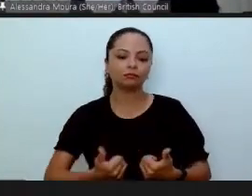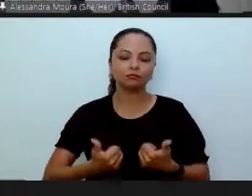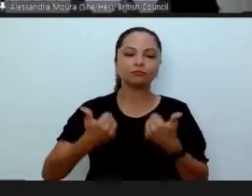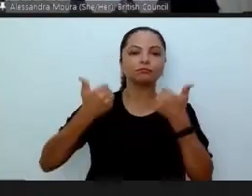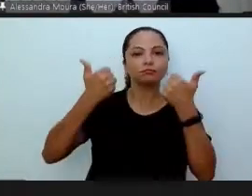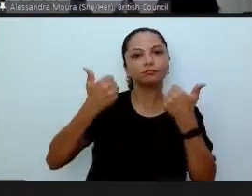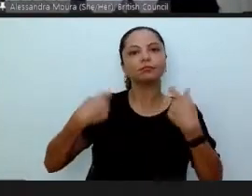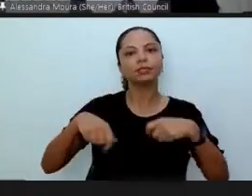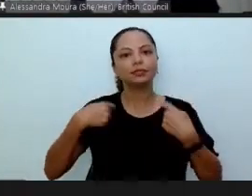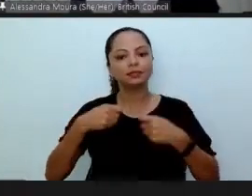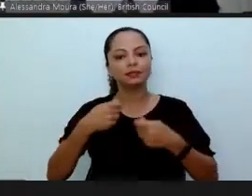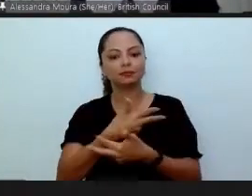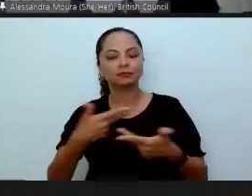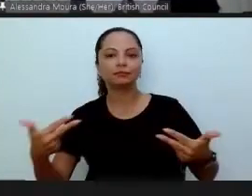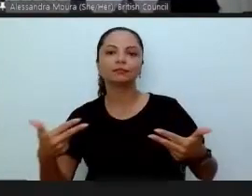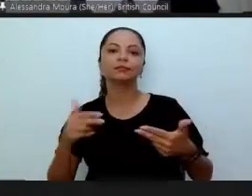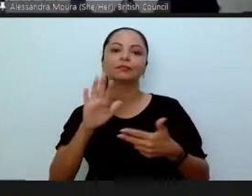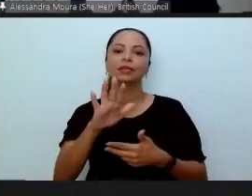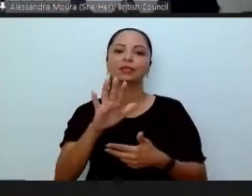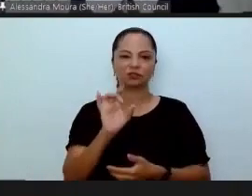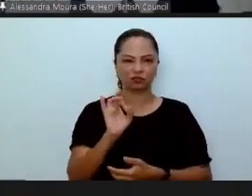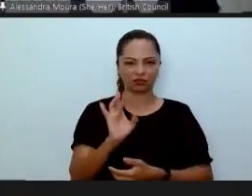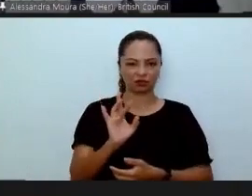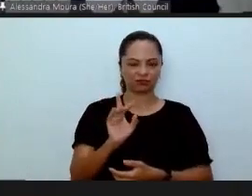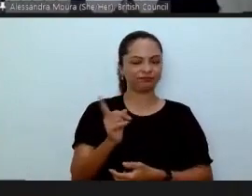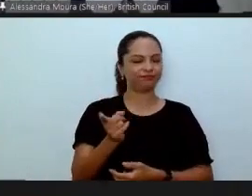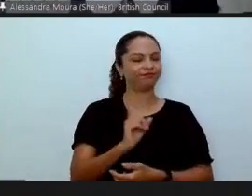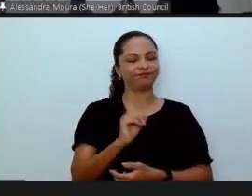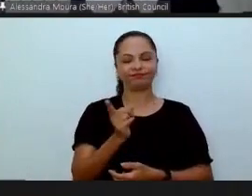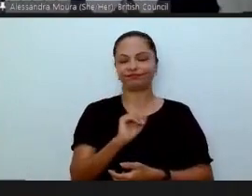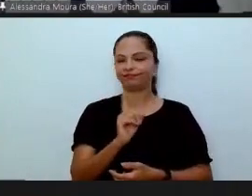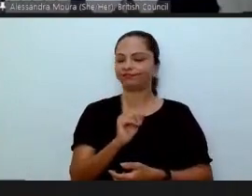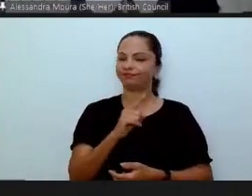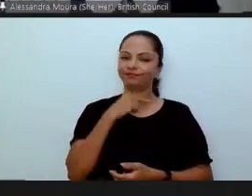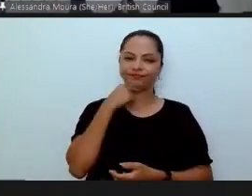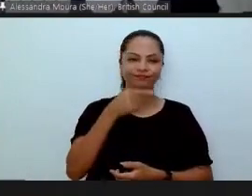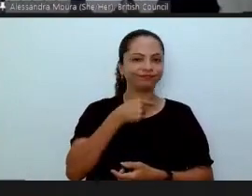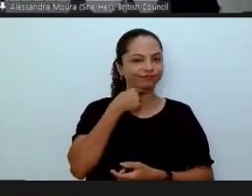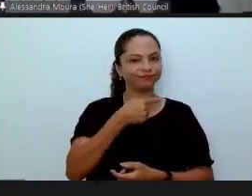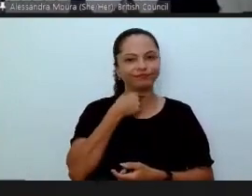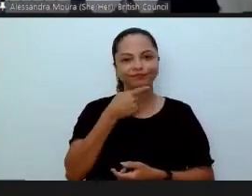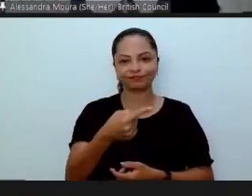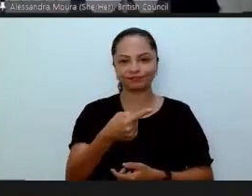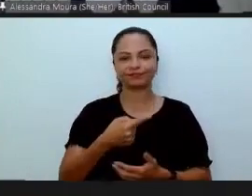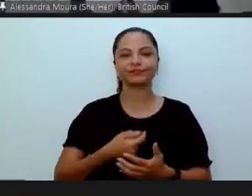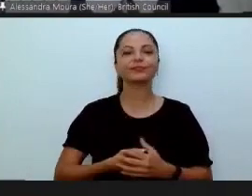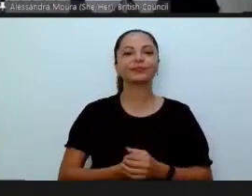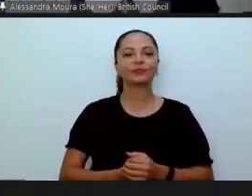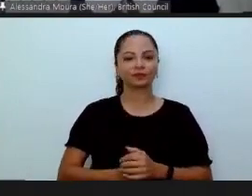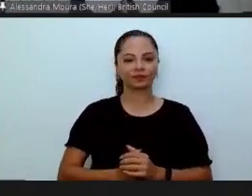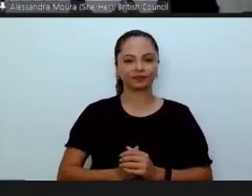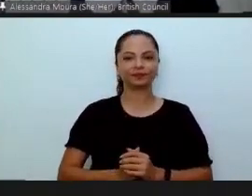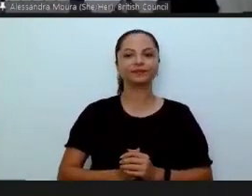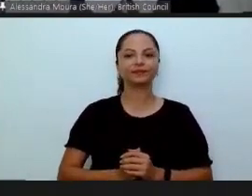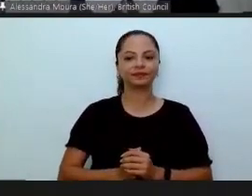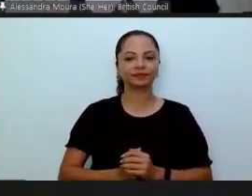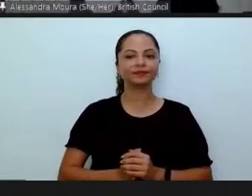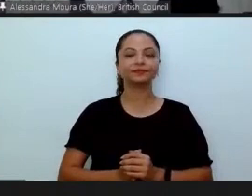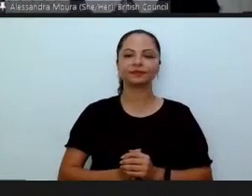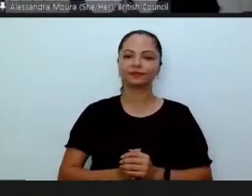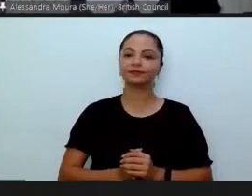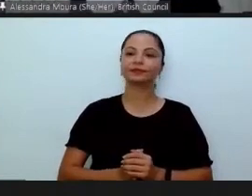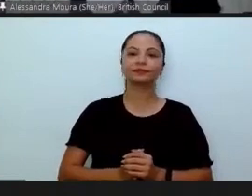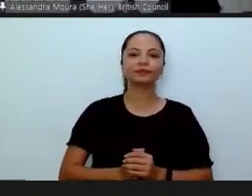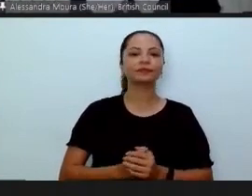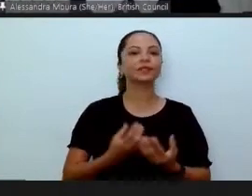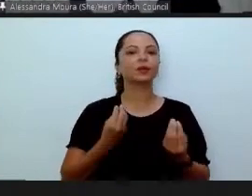enough just to do it, and it could be quite not very enjoyable if you're just extrinsically